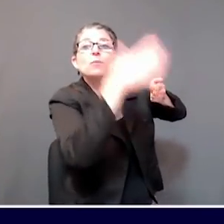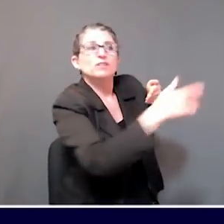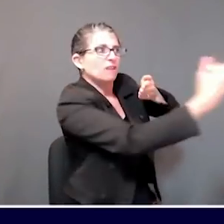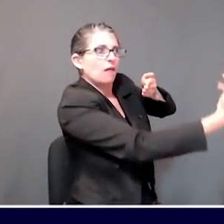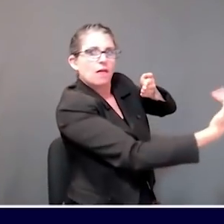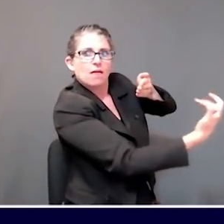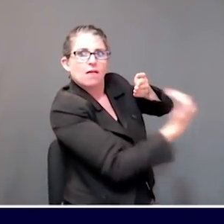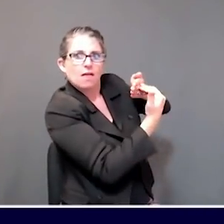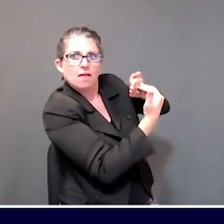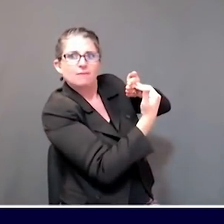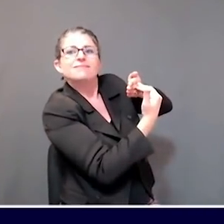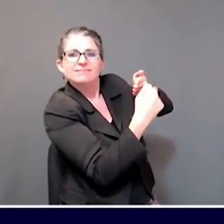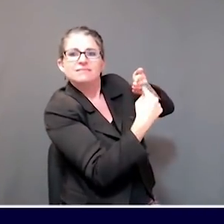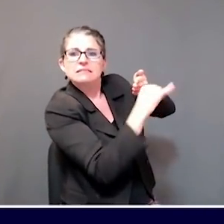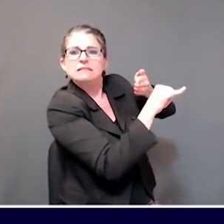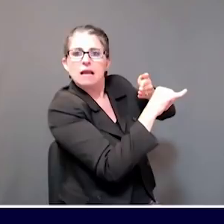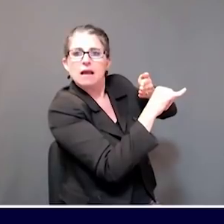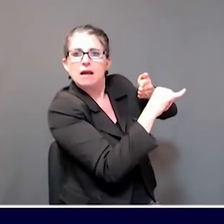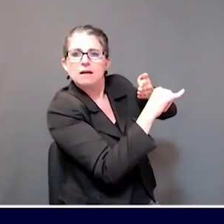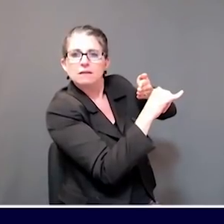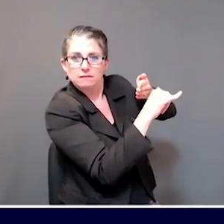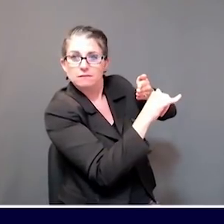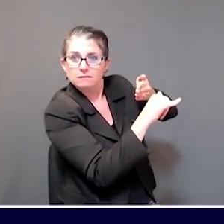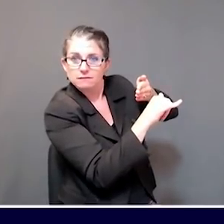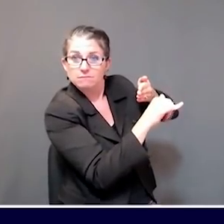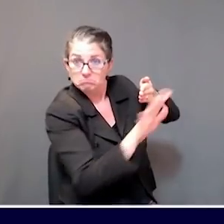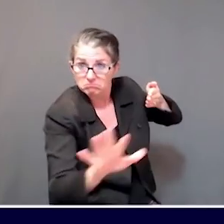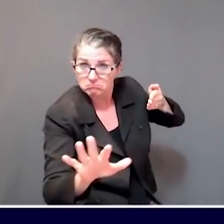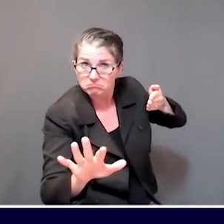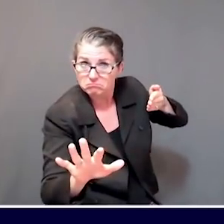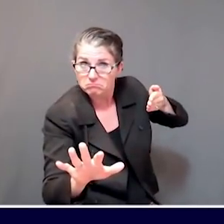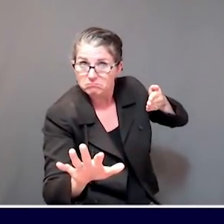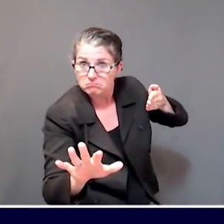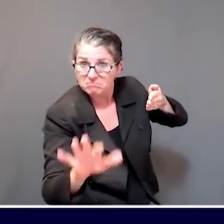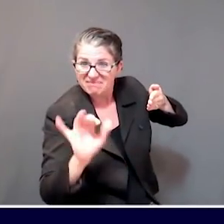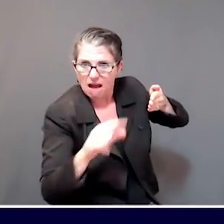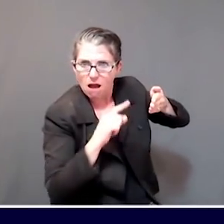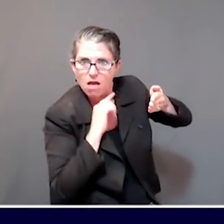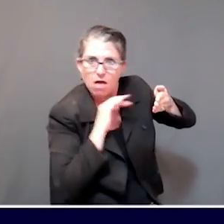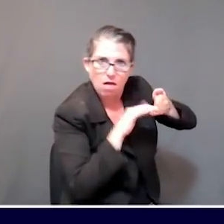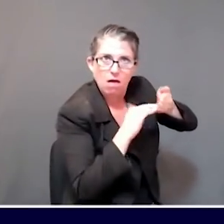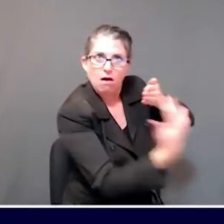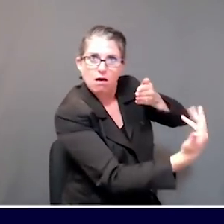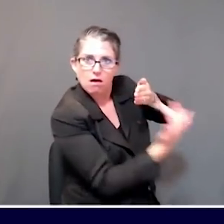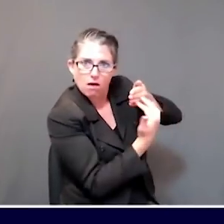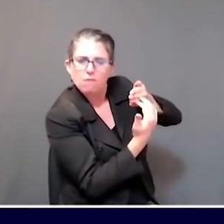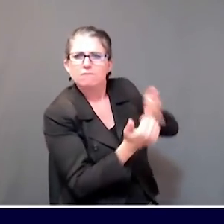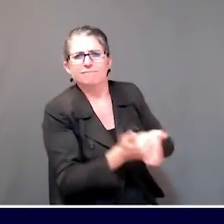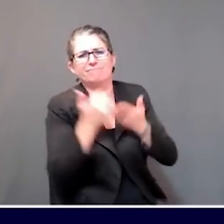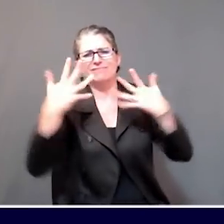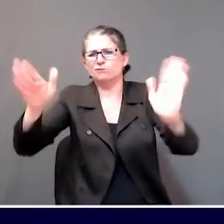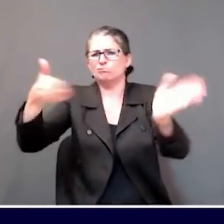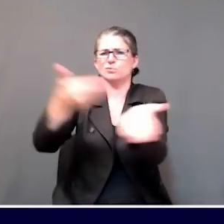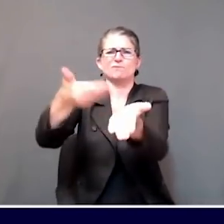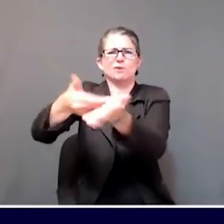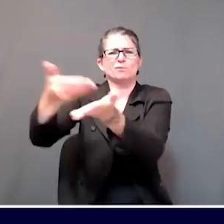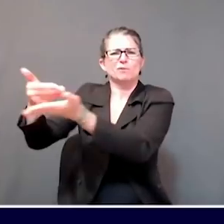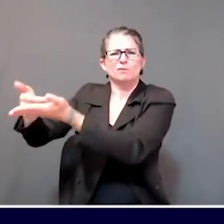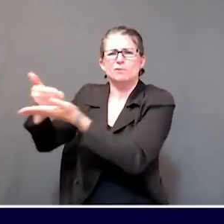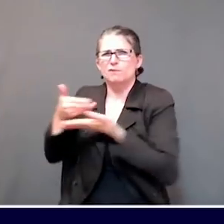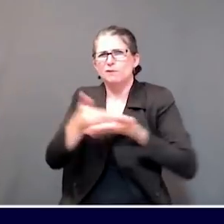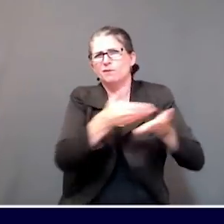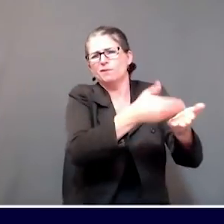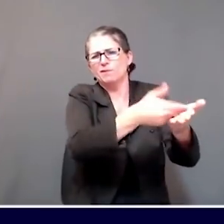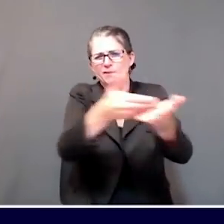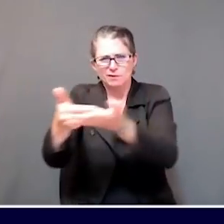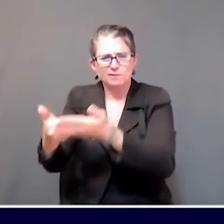out, so-called source control. And the studies around that have been around and they've been well validated. And so we know the science is sound in this